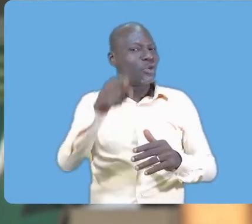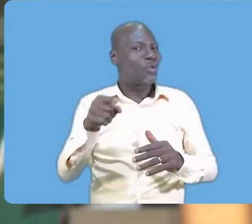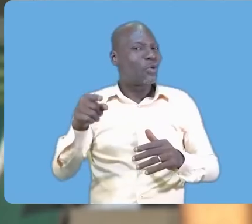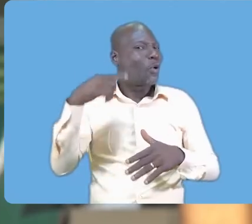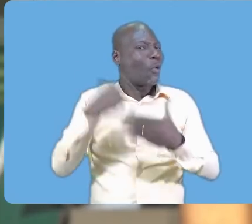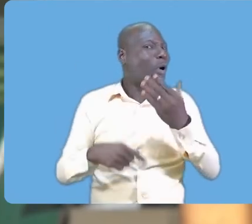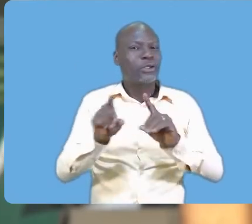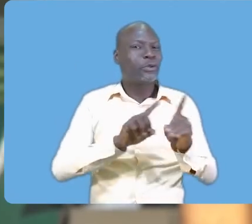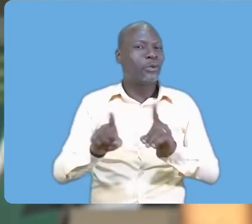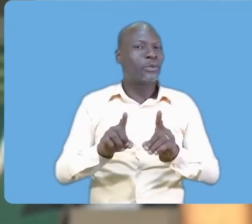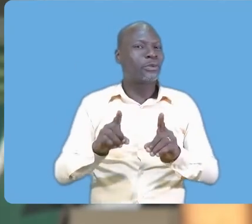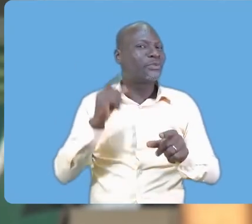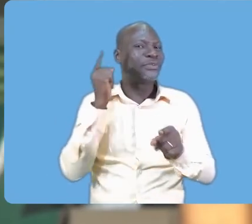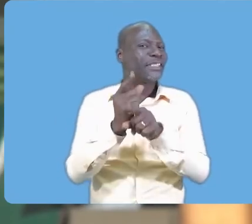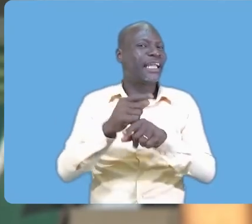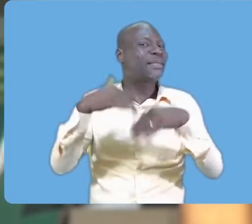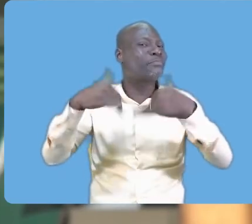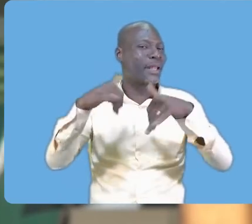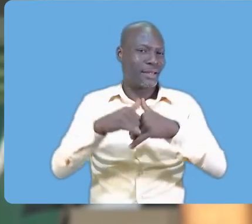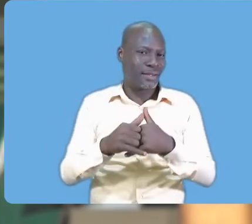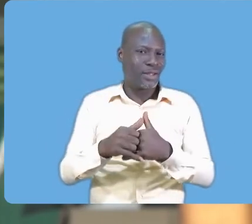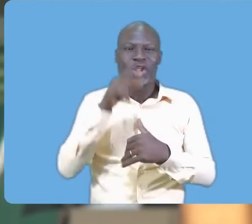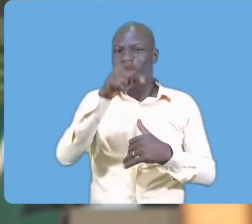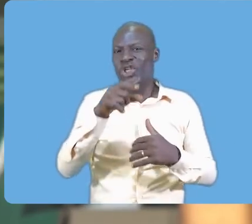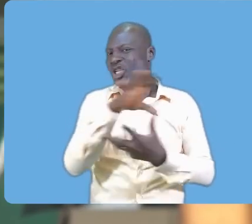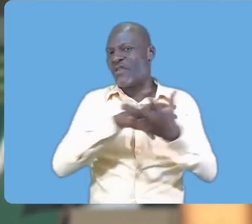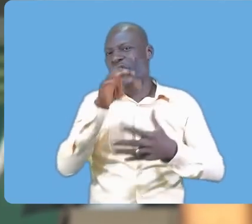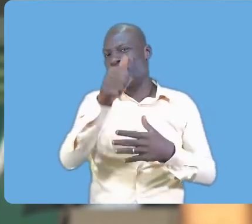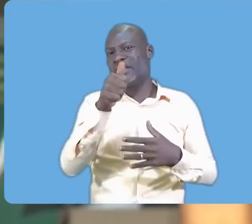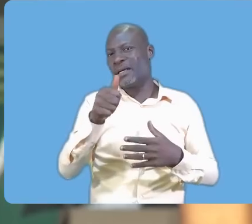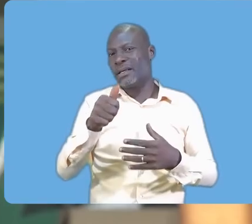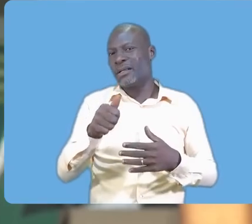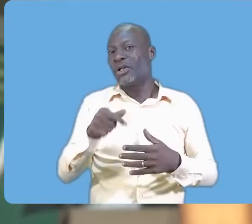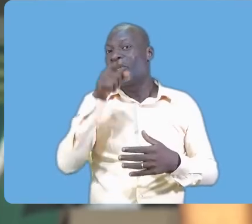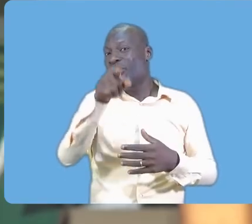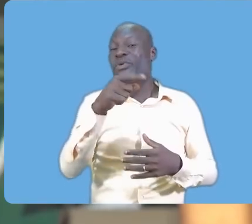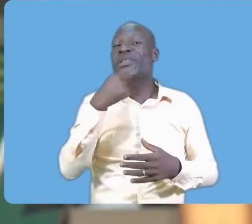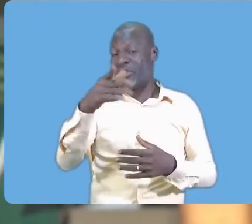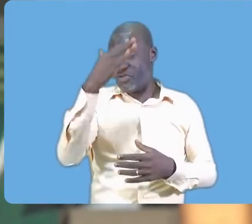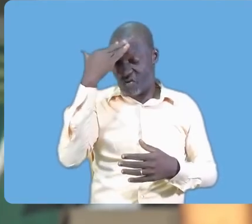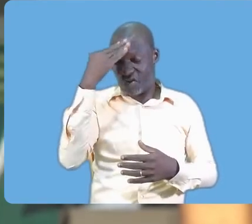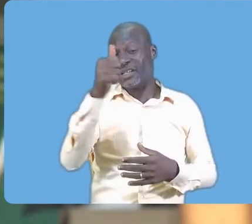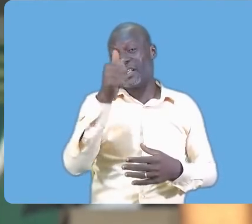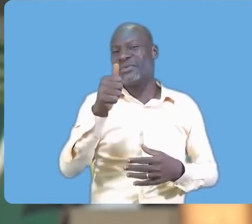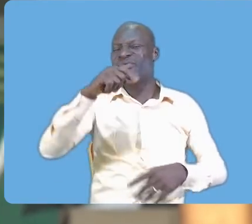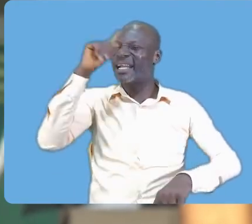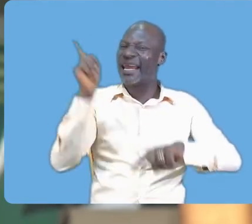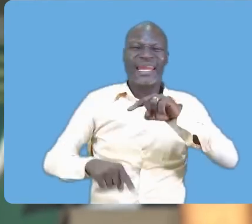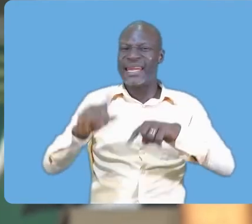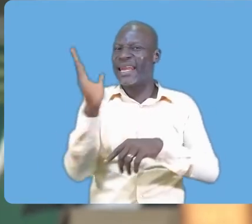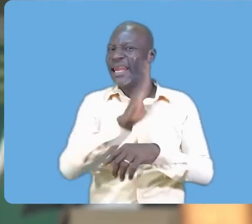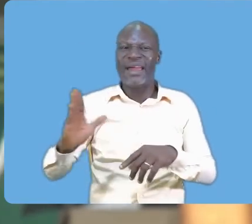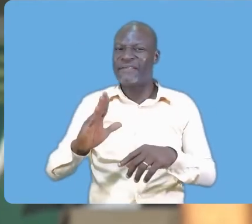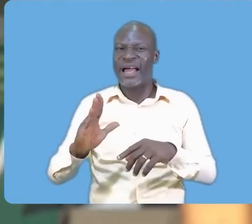know, who you know, and you know, and you know, oh, that our opani, wow, can't answer no. Why wouldn't you? You can never